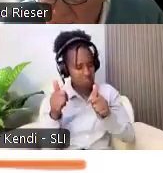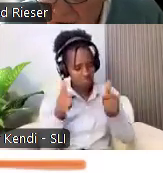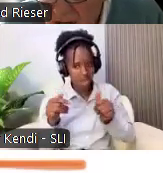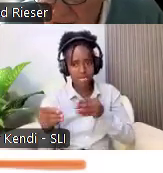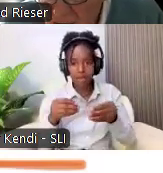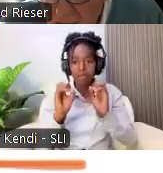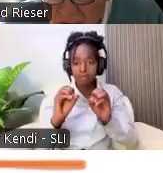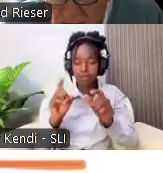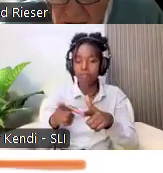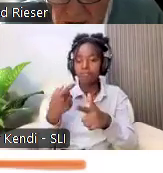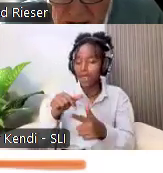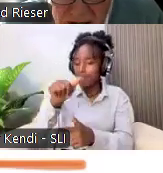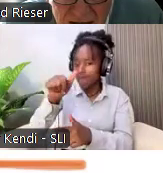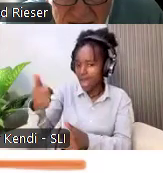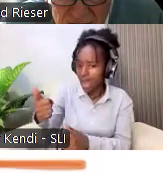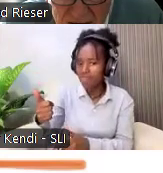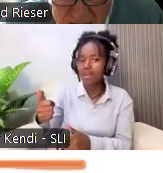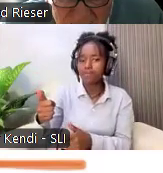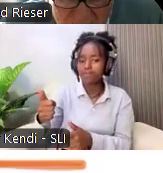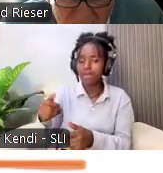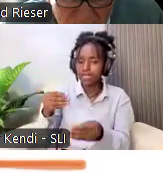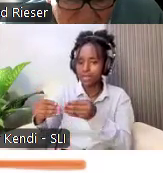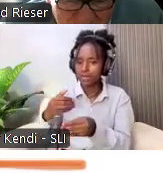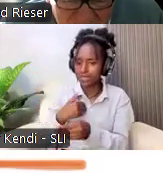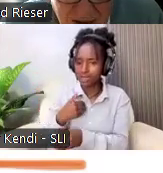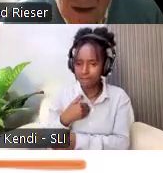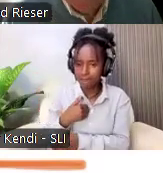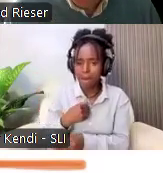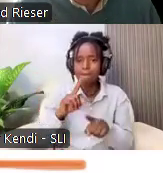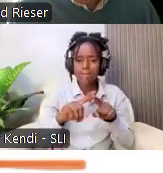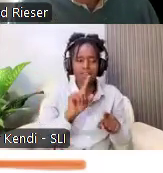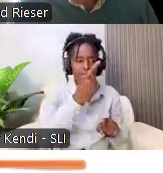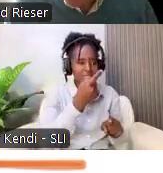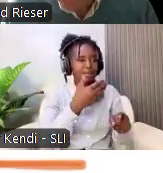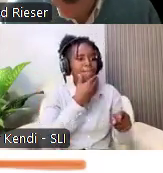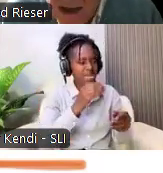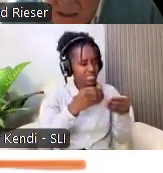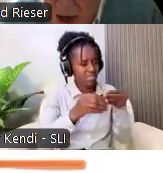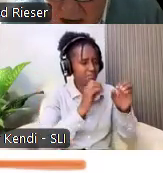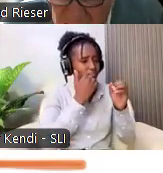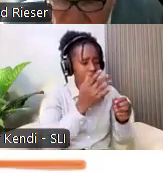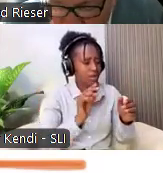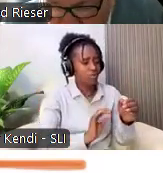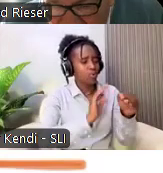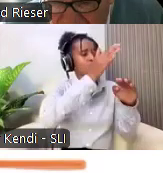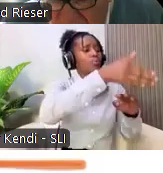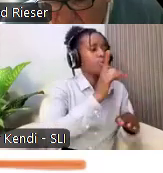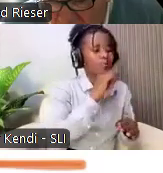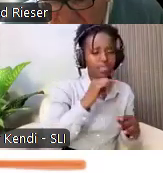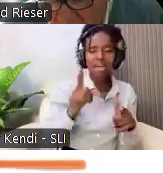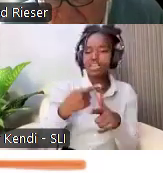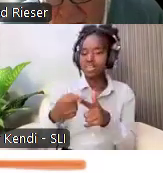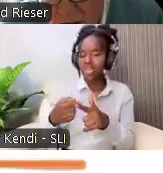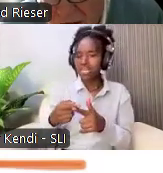of people. The first is leaping the hurdle. The second is running up to the hurdle and about to leap it. And then the middle is someone, a red figure in